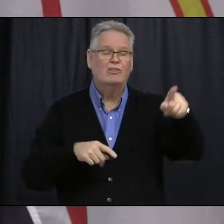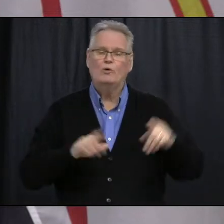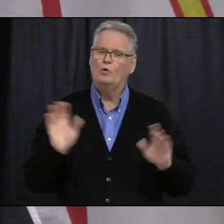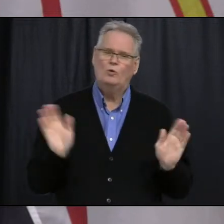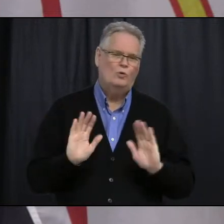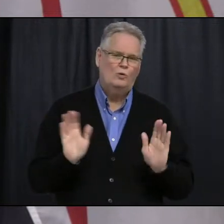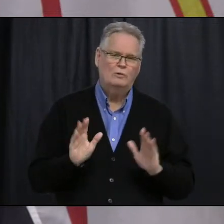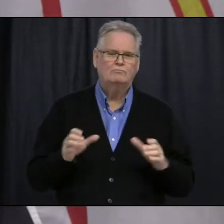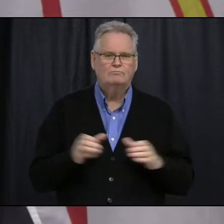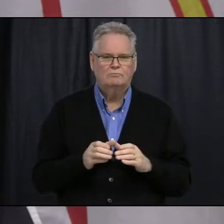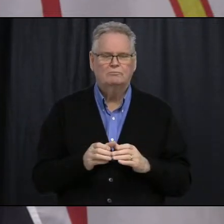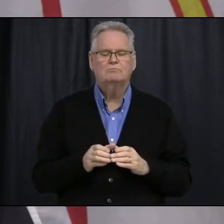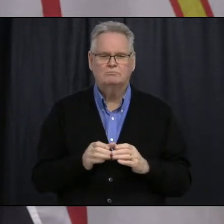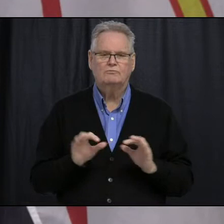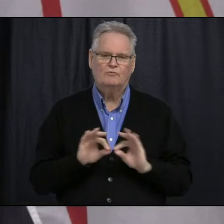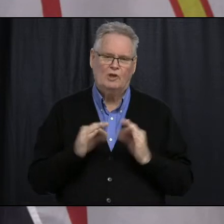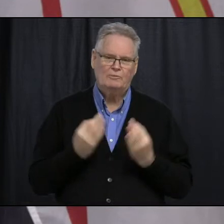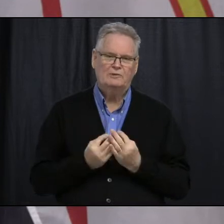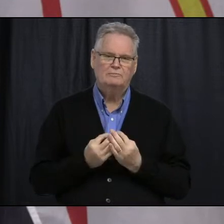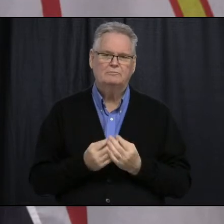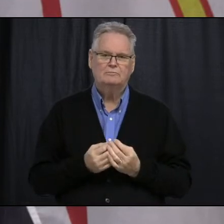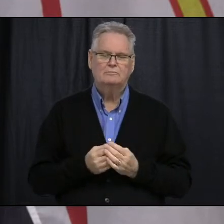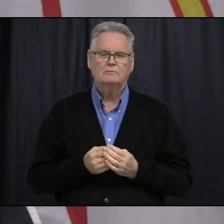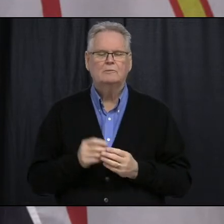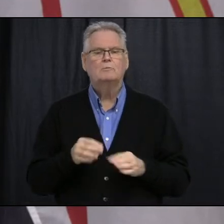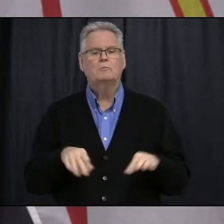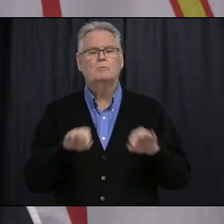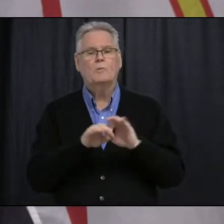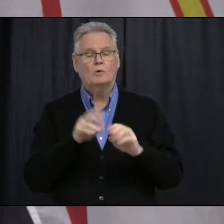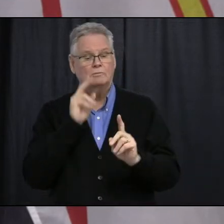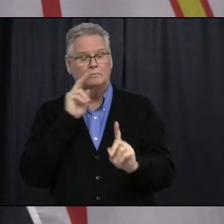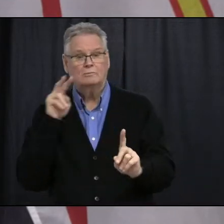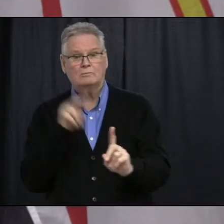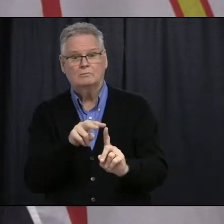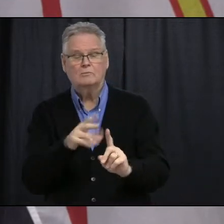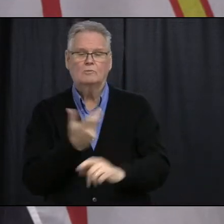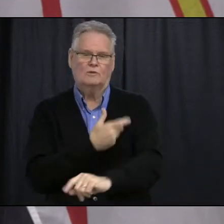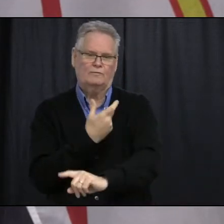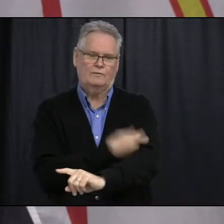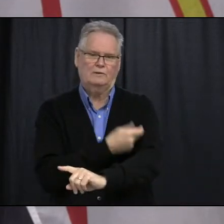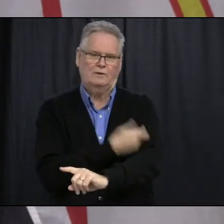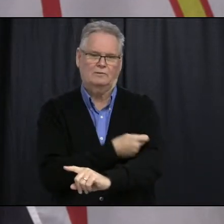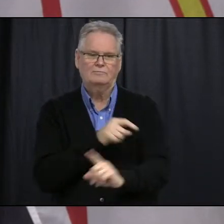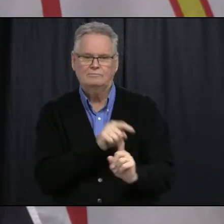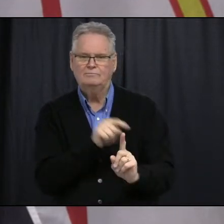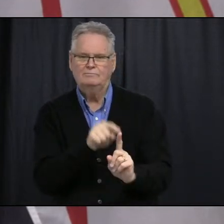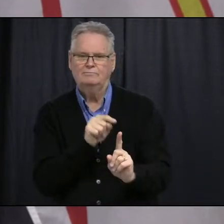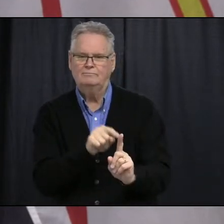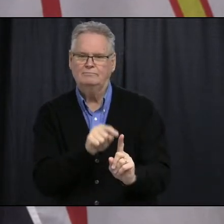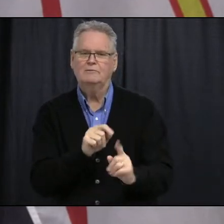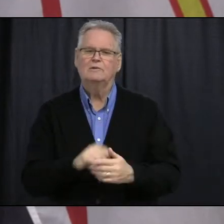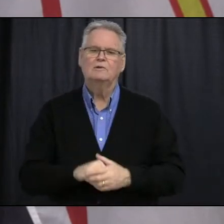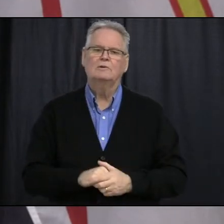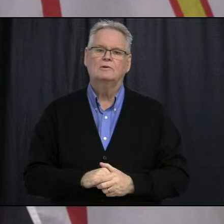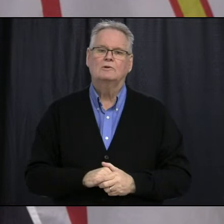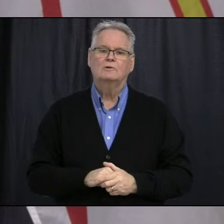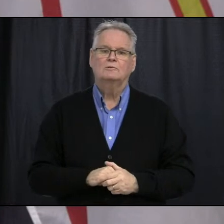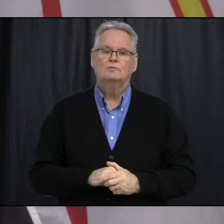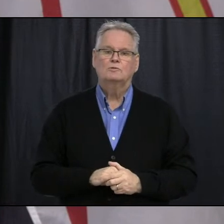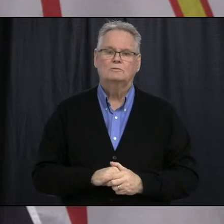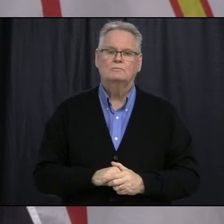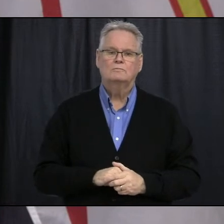Almost 30,000 individuals, or about 6% of our eligible population, are now considered fully vaccinated. We have